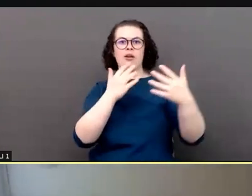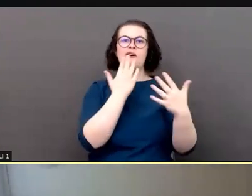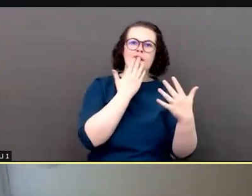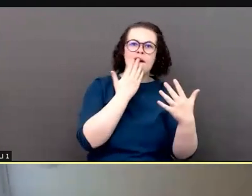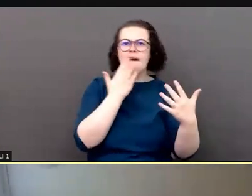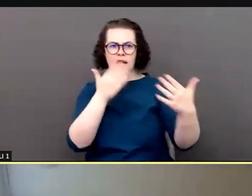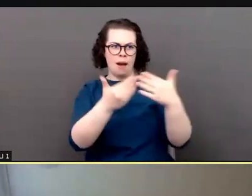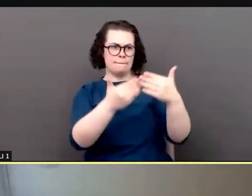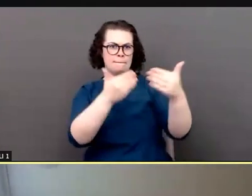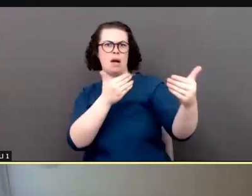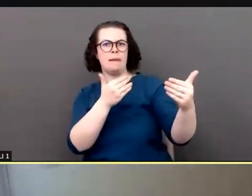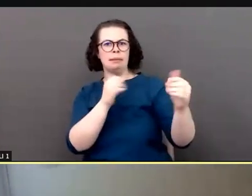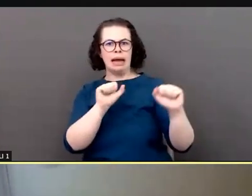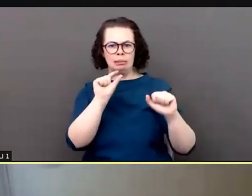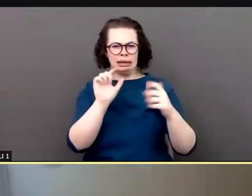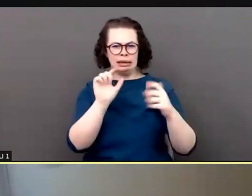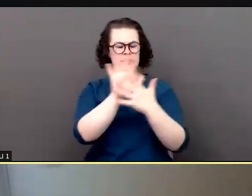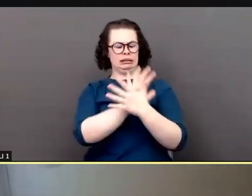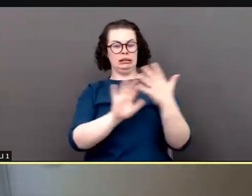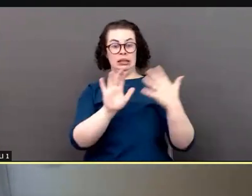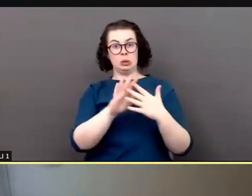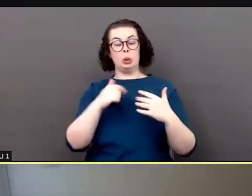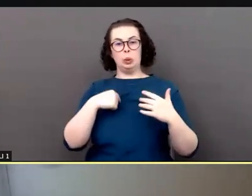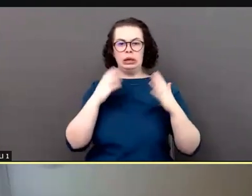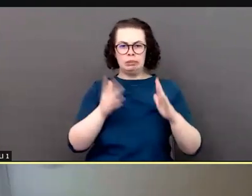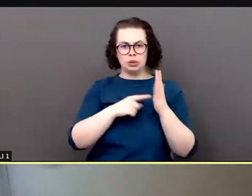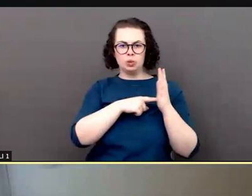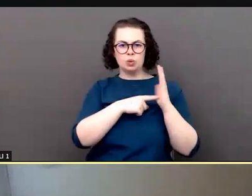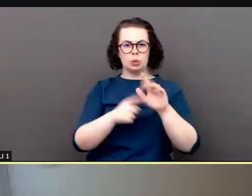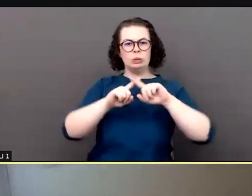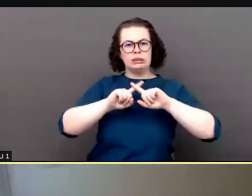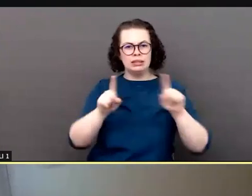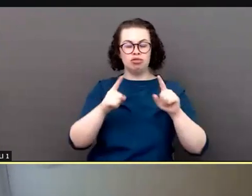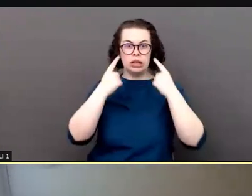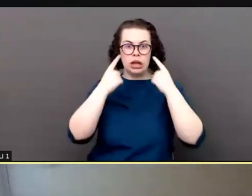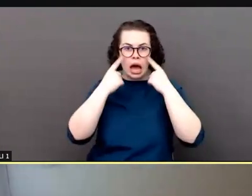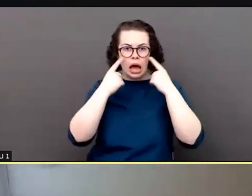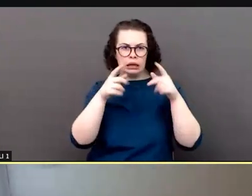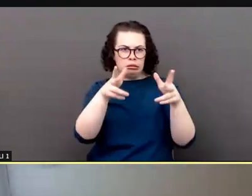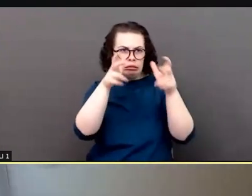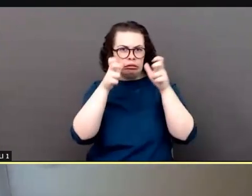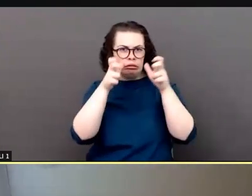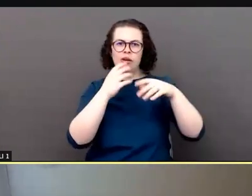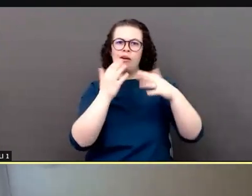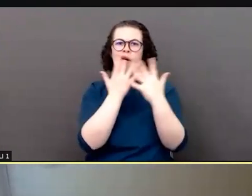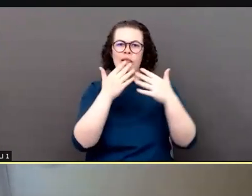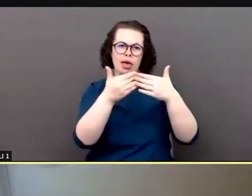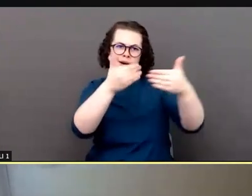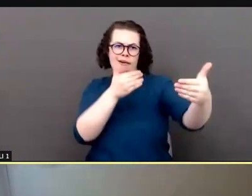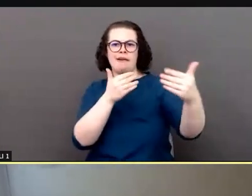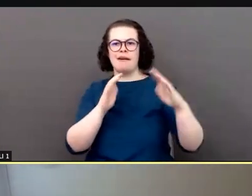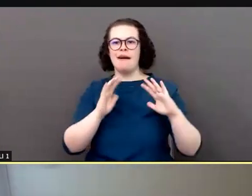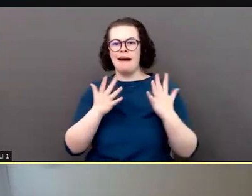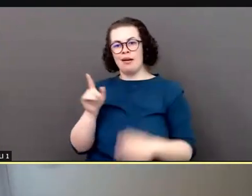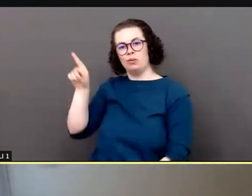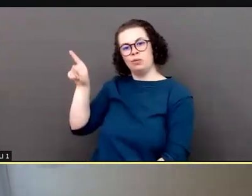of different visual contrast diagrams that relate to the various methods